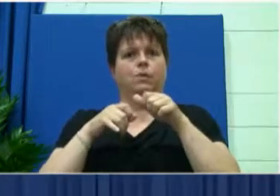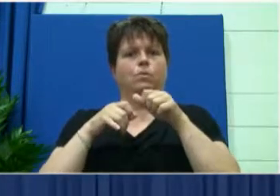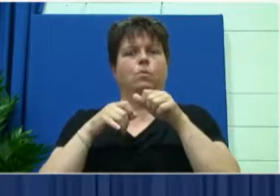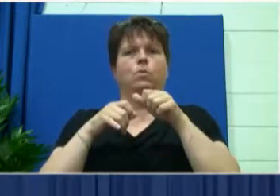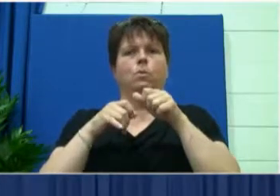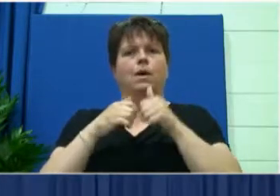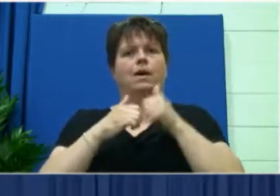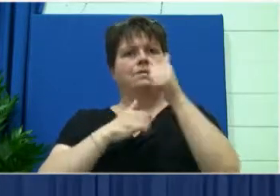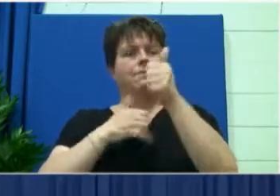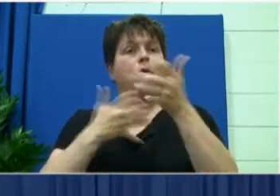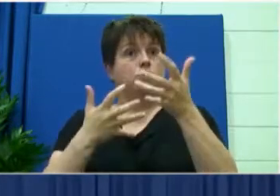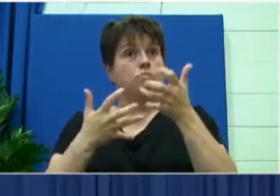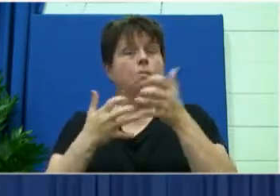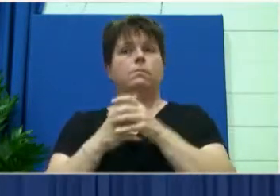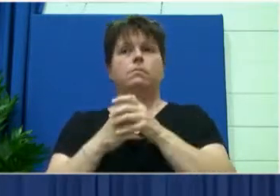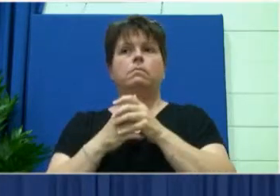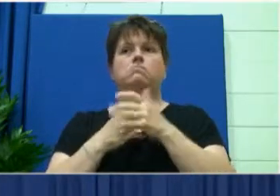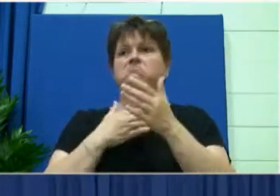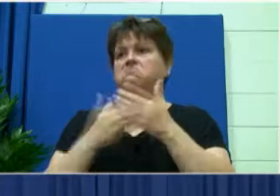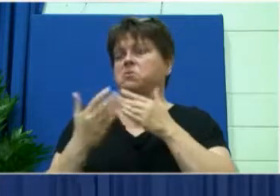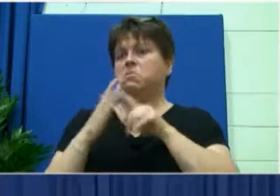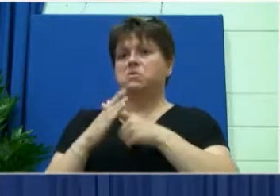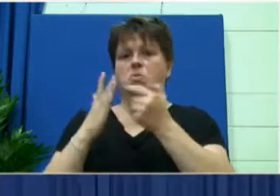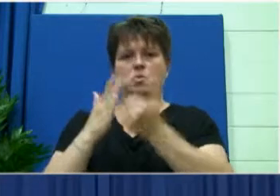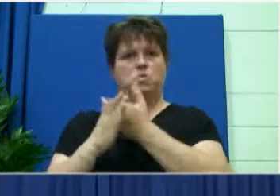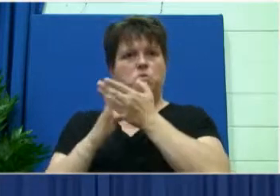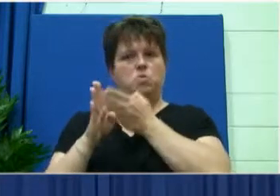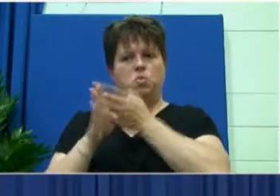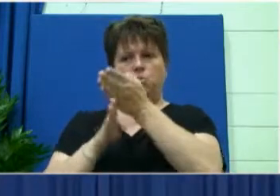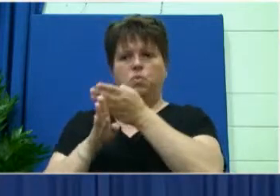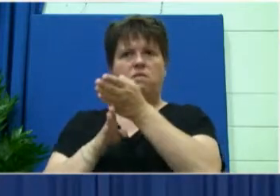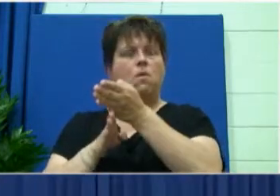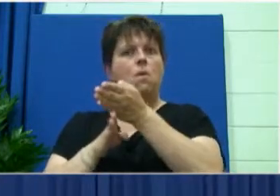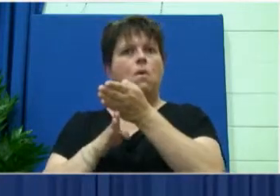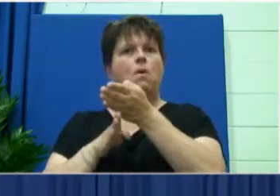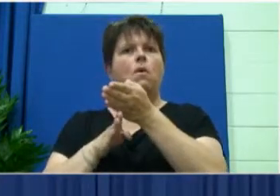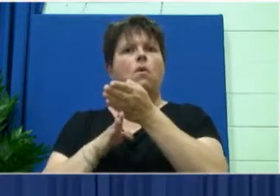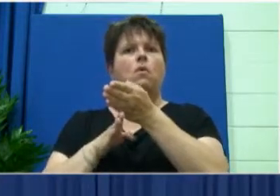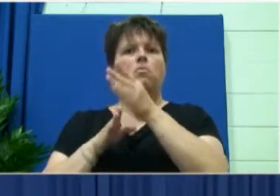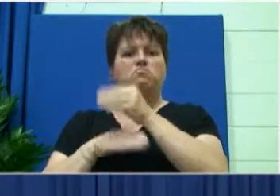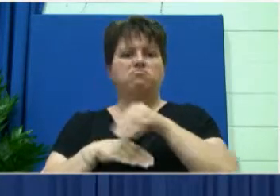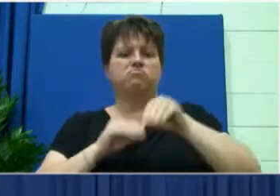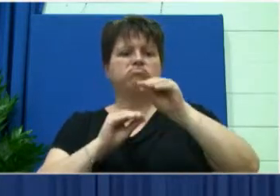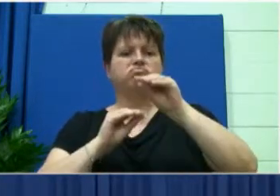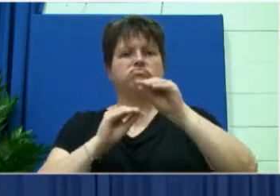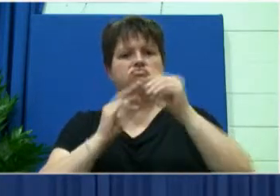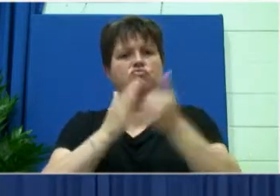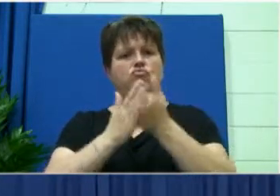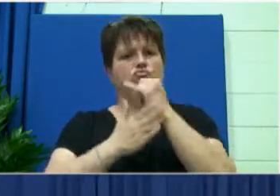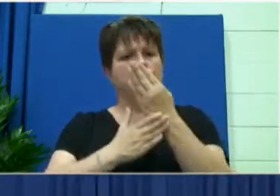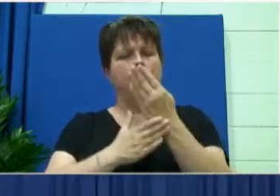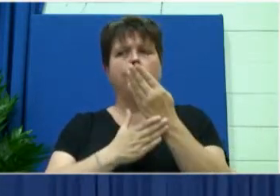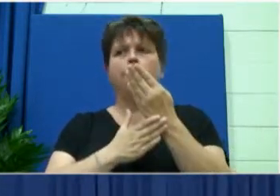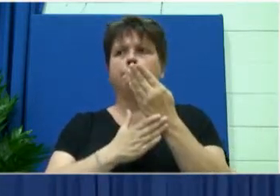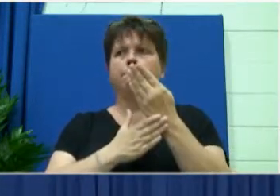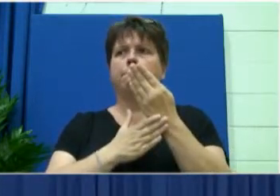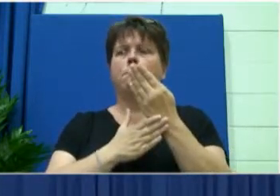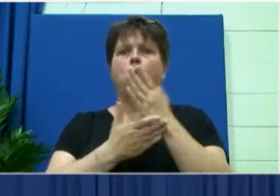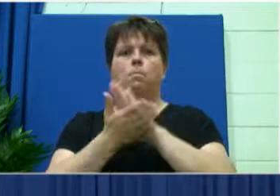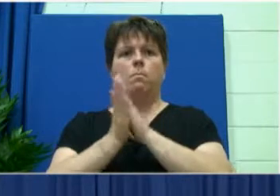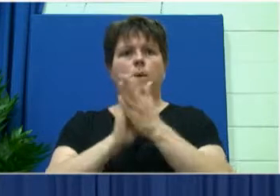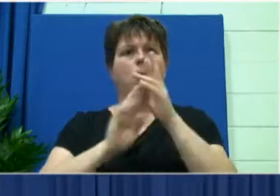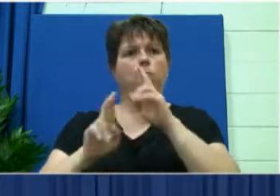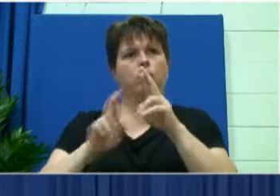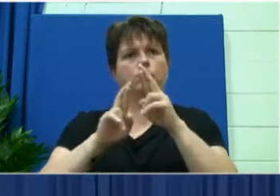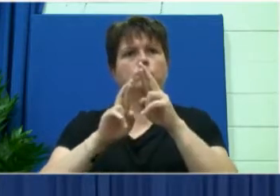far as you like, whether it is starting a new career, moving on to a new job, or preparing